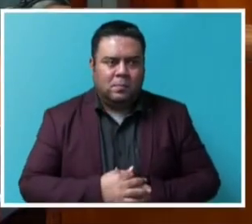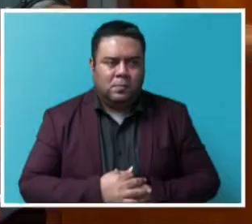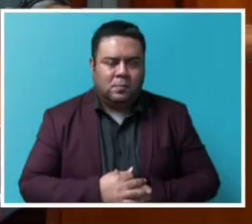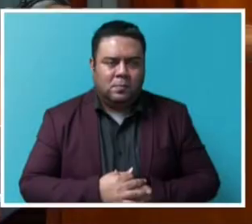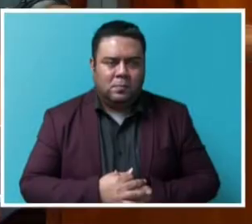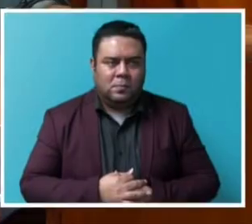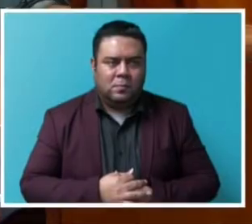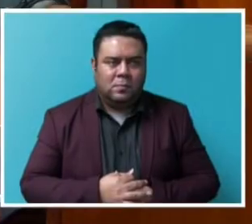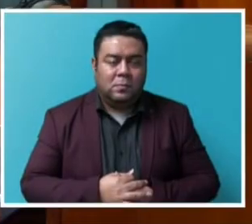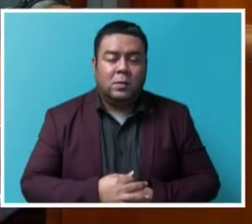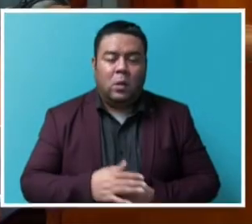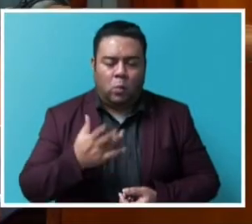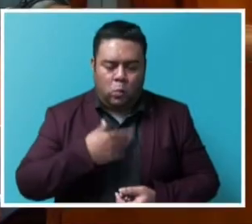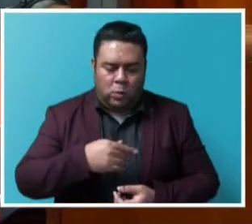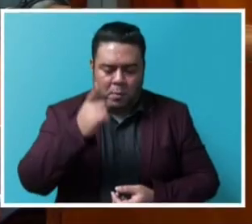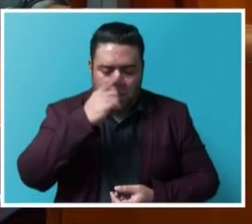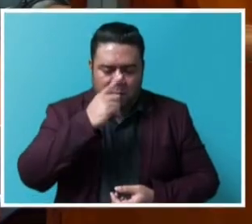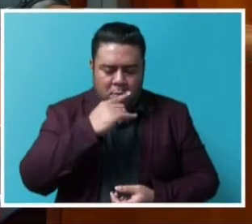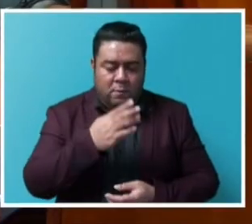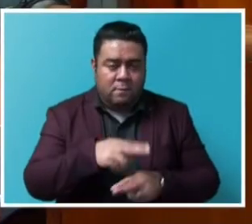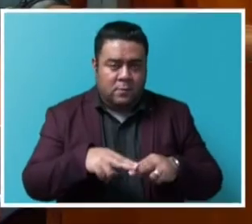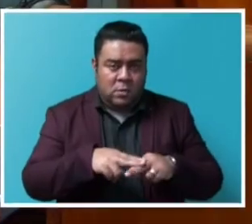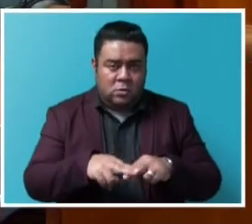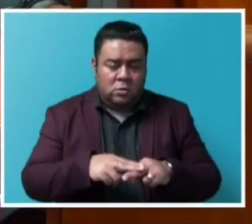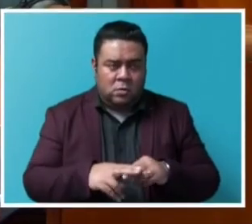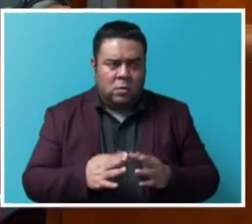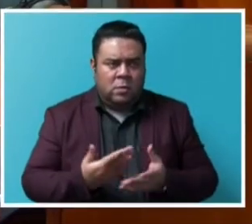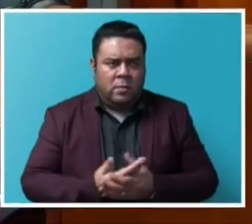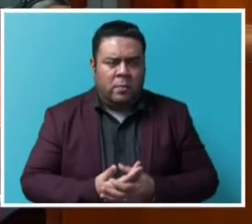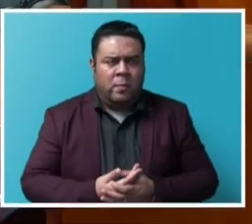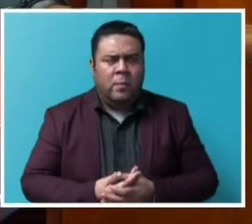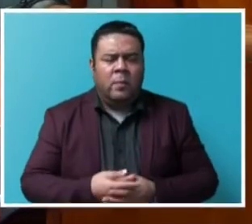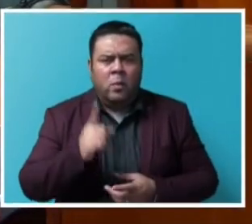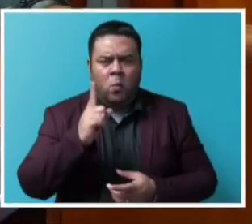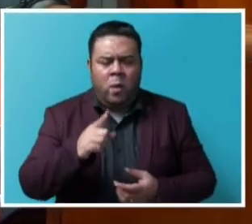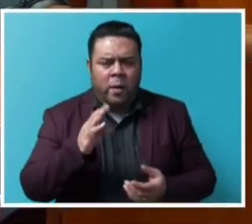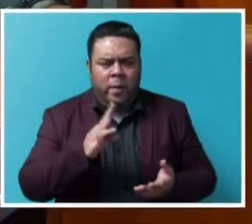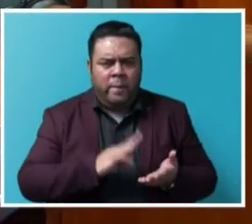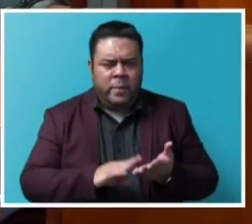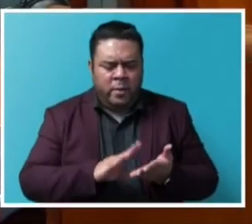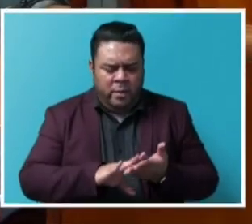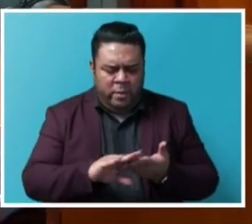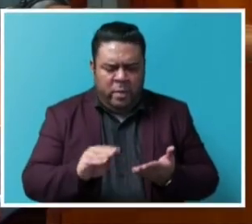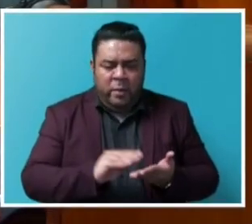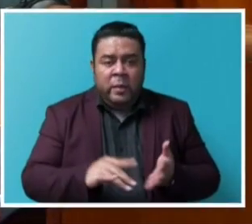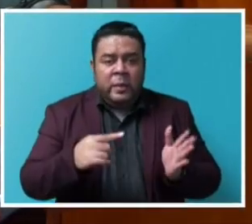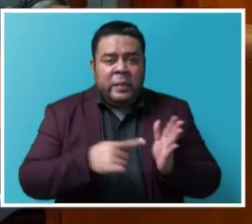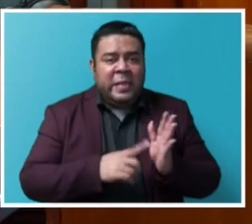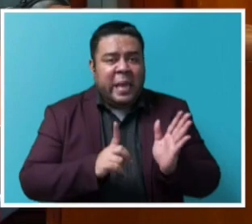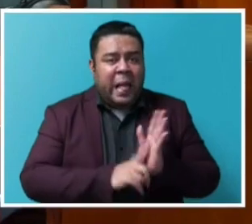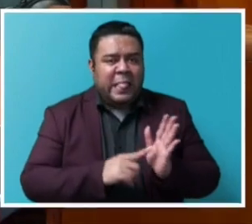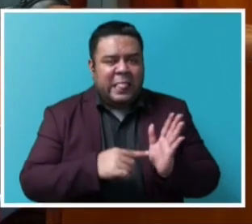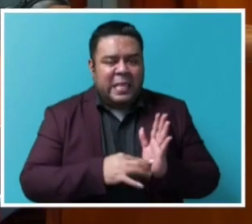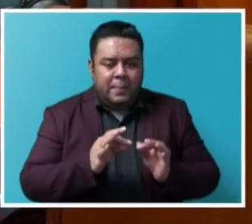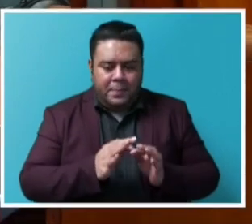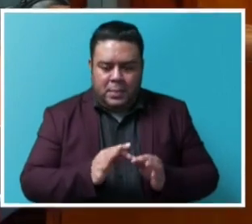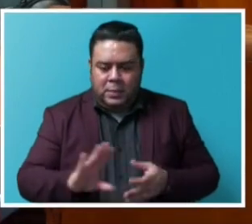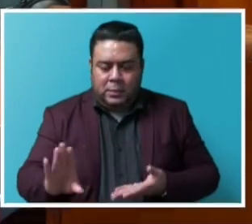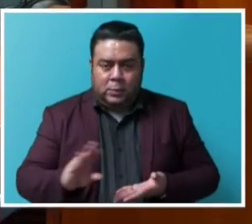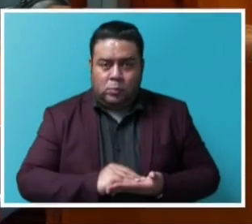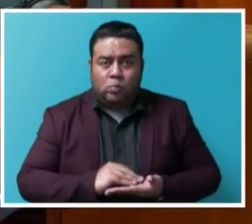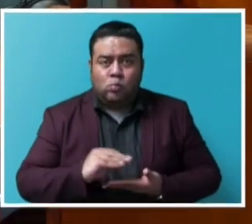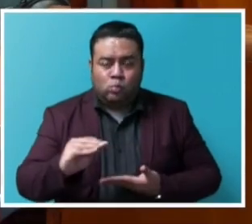The indigenous people of Fiji receive 100 million annually from TLTB leases and royalties,